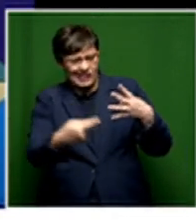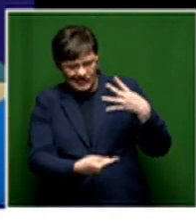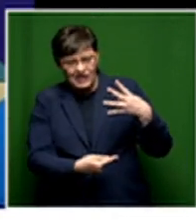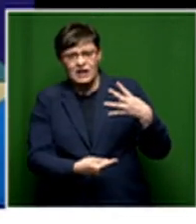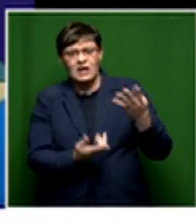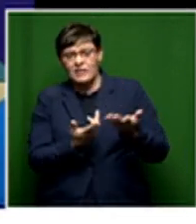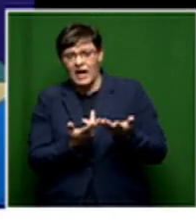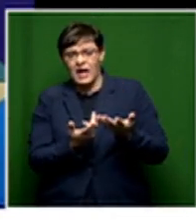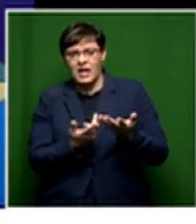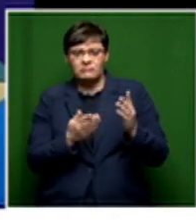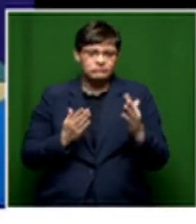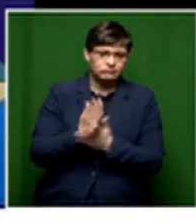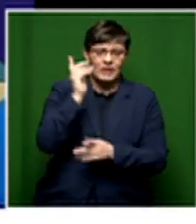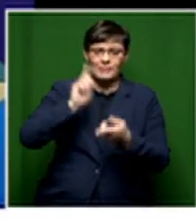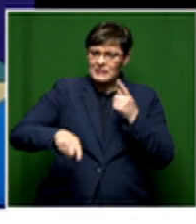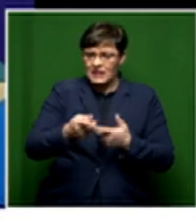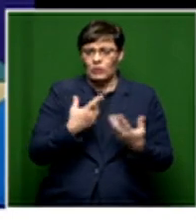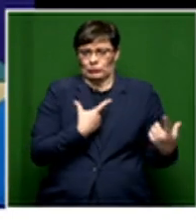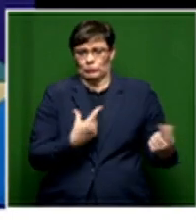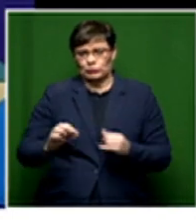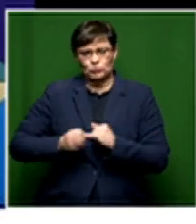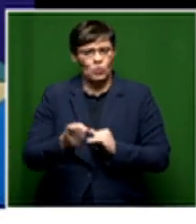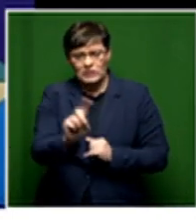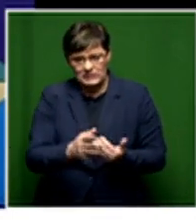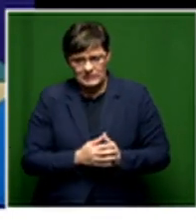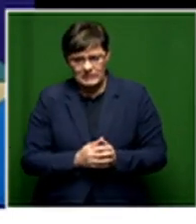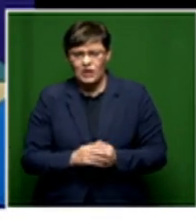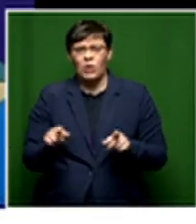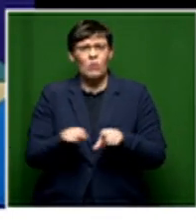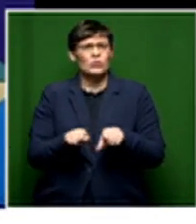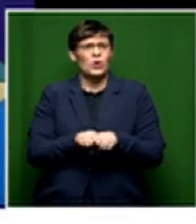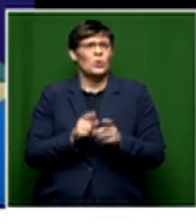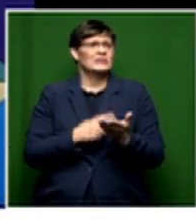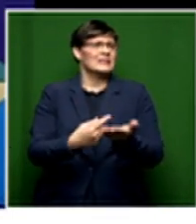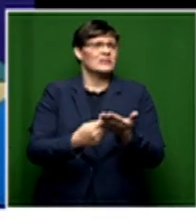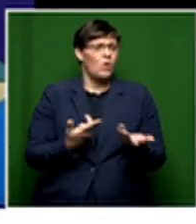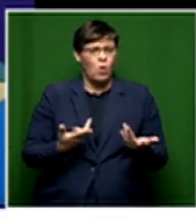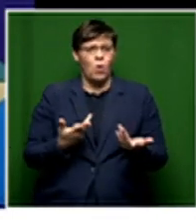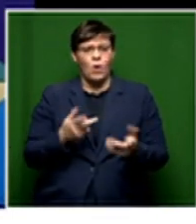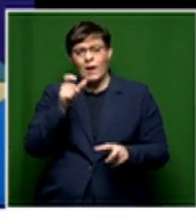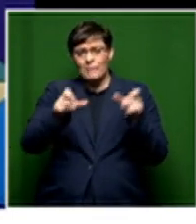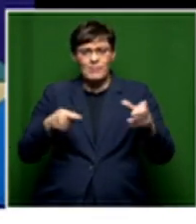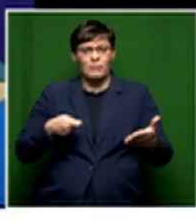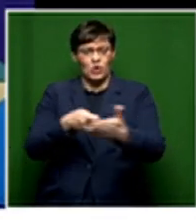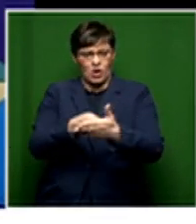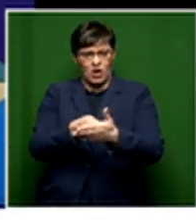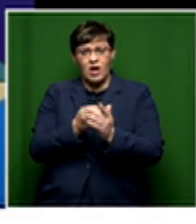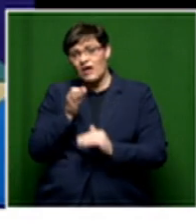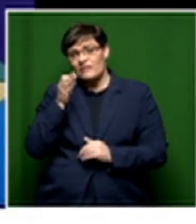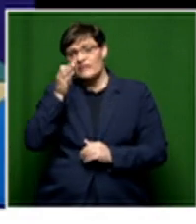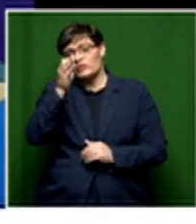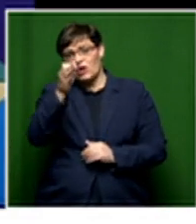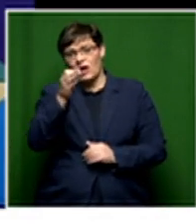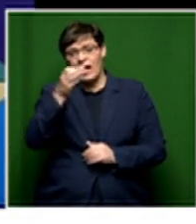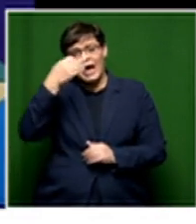they've overcome that and what they're trying to do. We're going to be having discussions, or we're going to have procurement people talking about what the future of